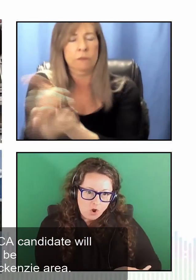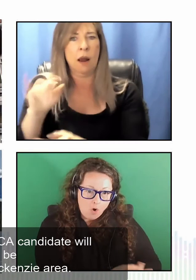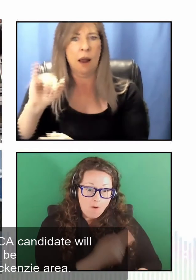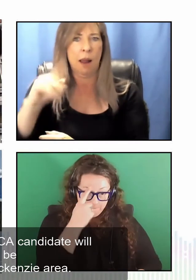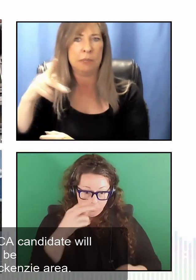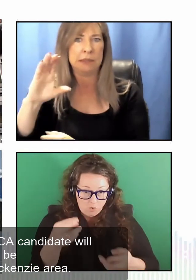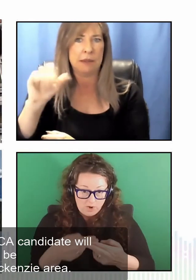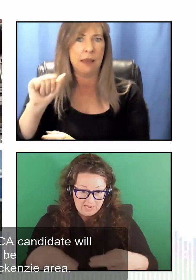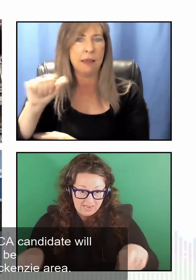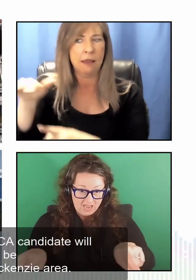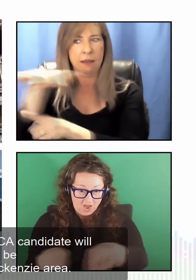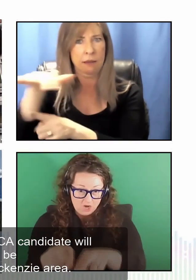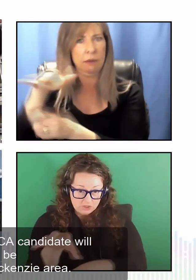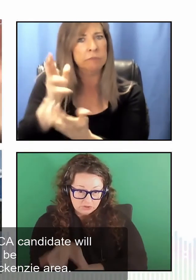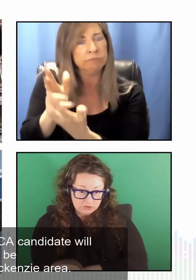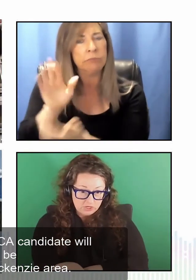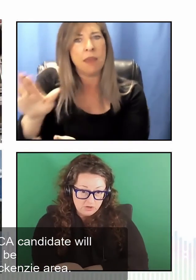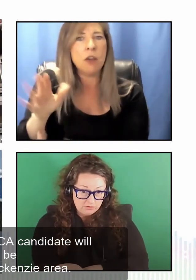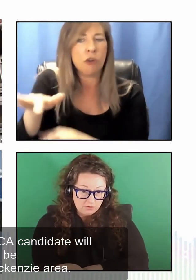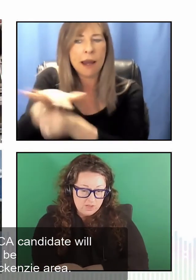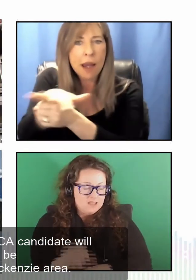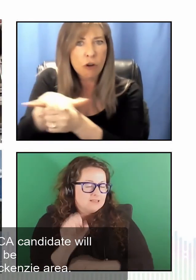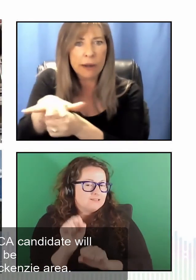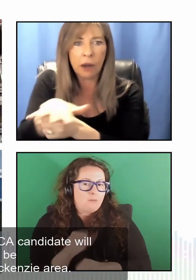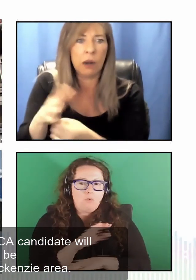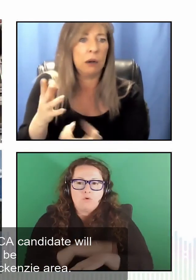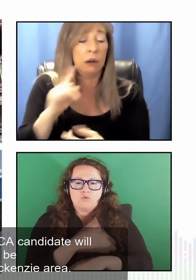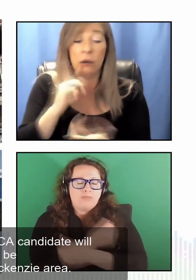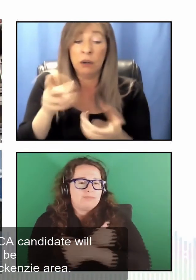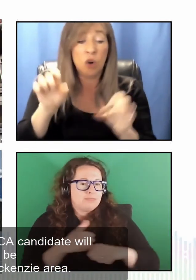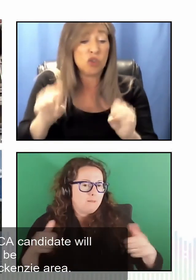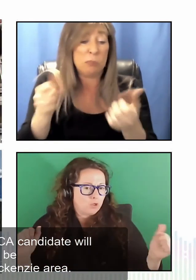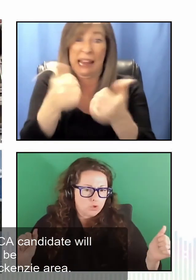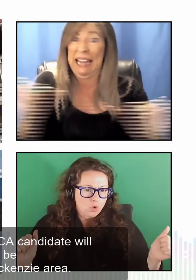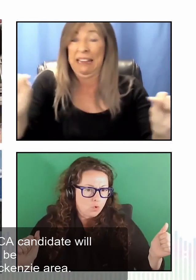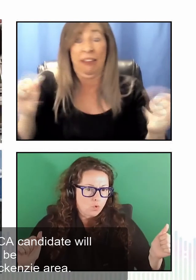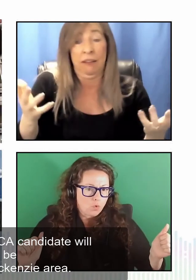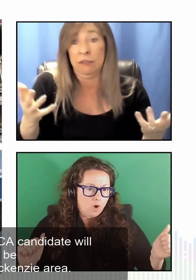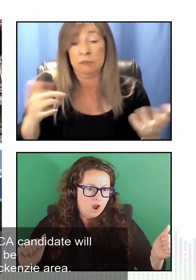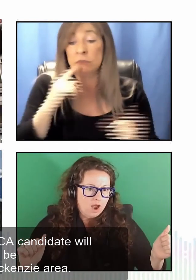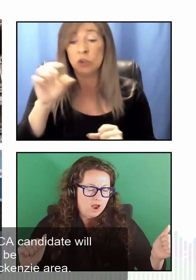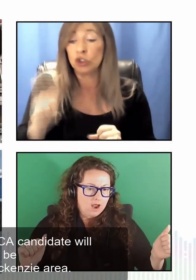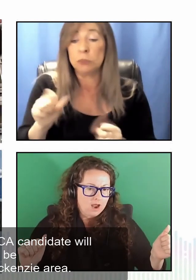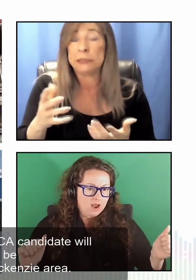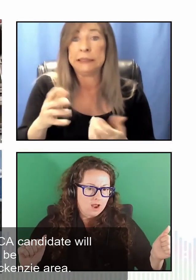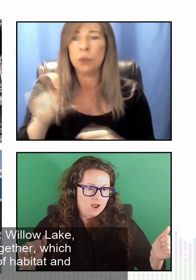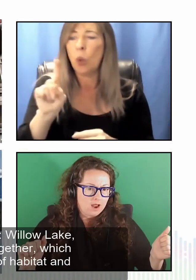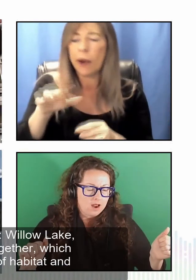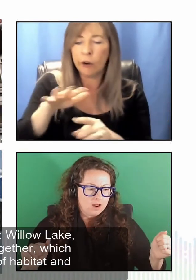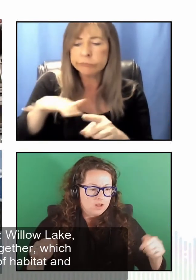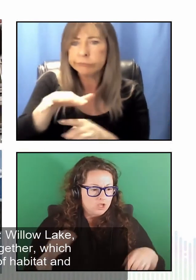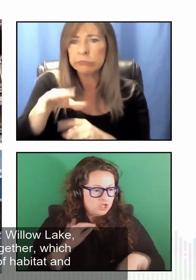And it could be anything. It could be Neonep-Ene, which is the backbone for the Mackenzie area. It